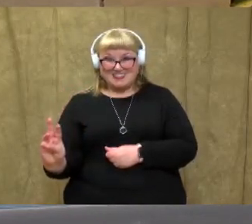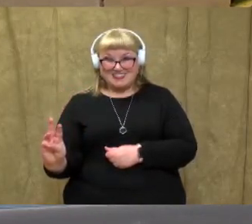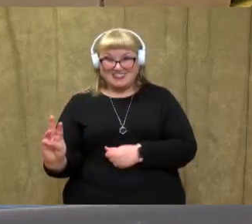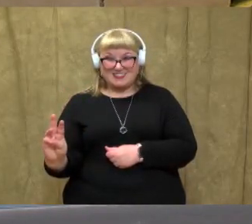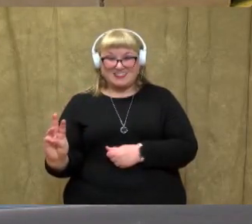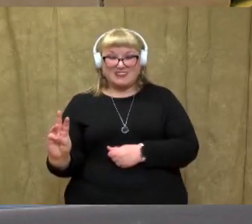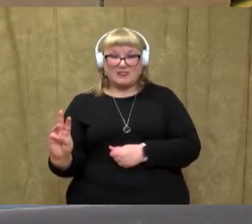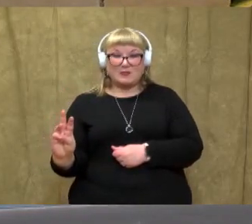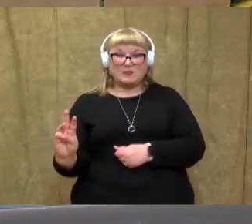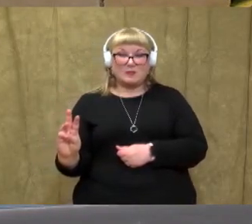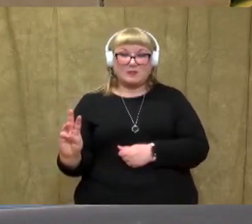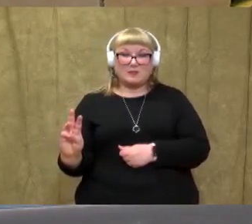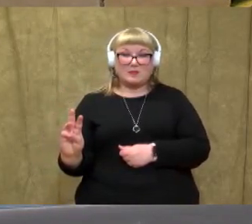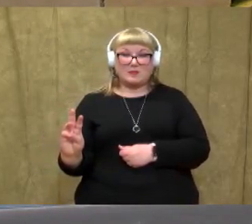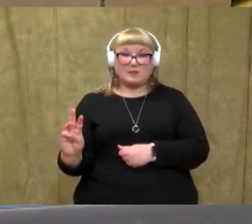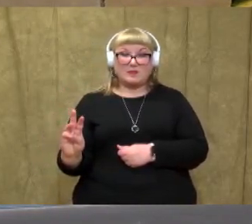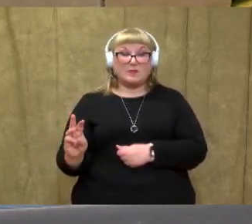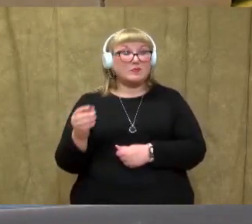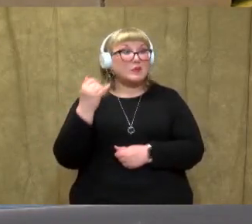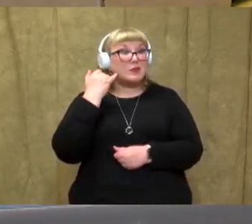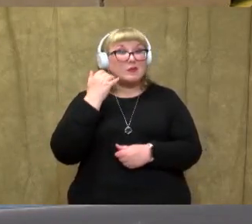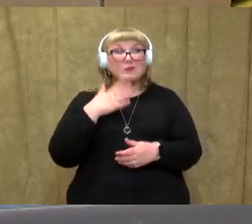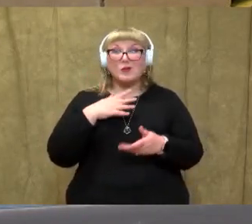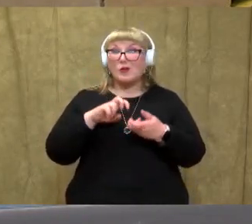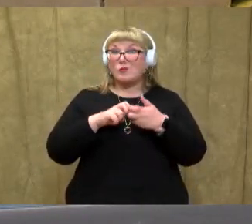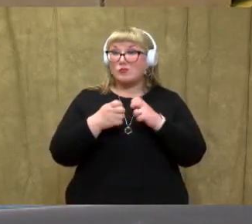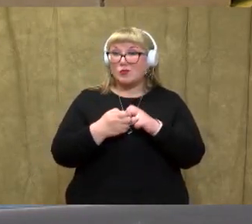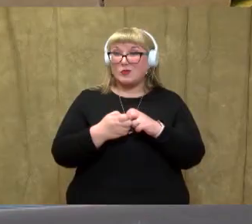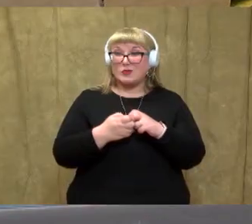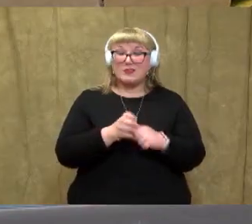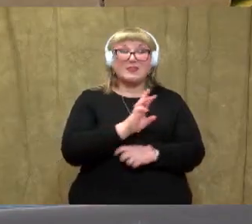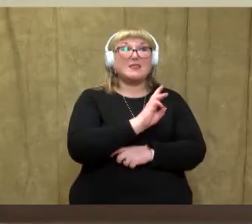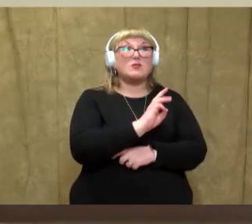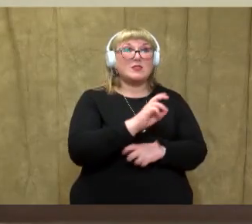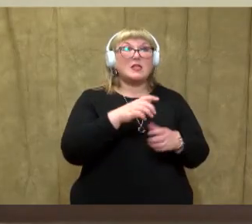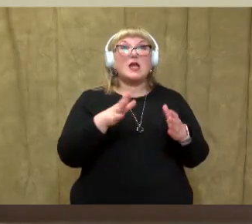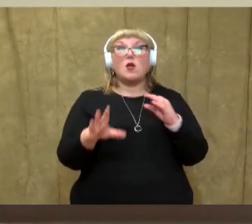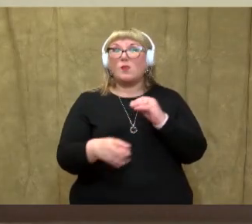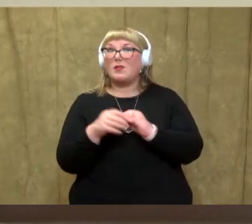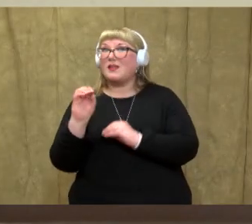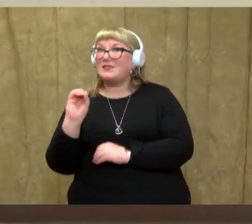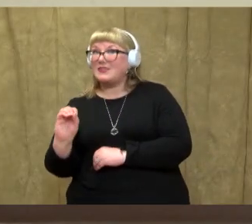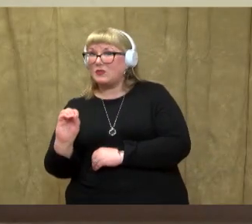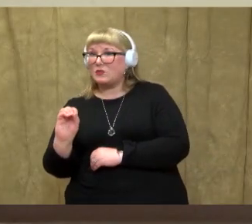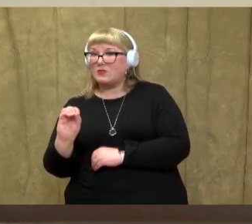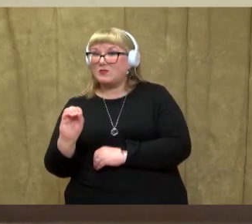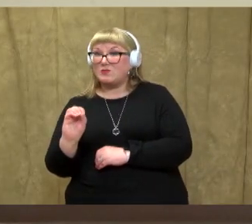6. If my problem is 6 plus